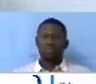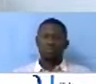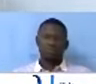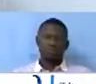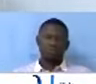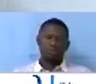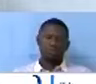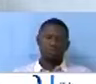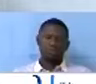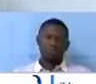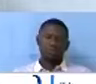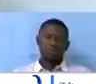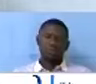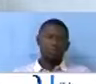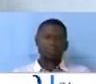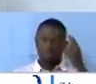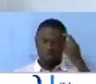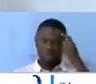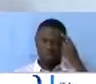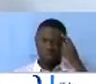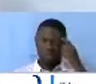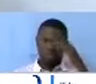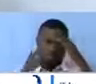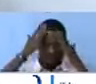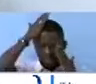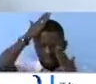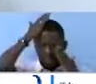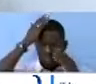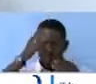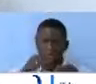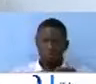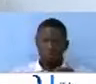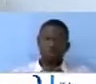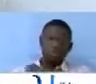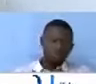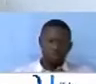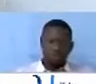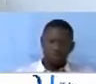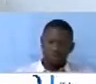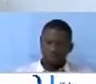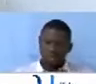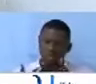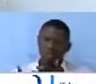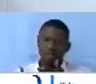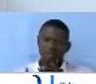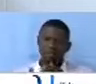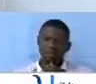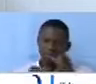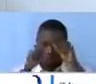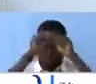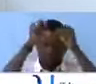is nothing, I don't think the military will take over and hand over to these people as civilians. One